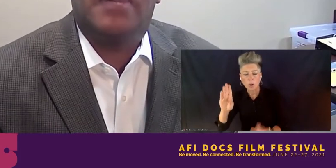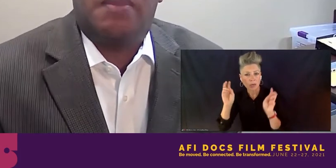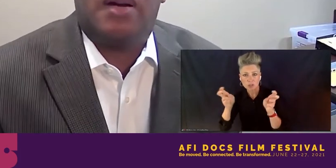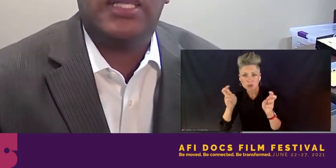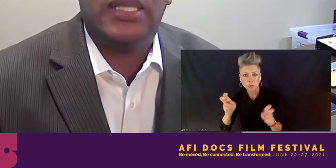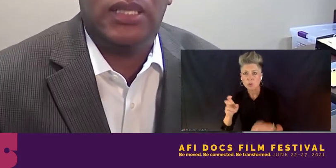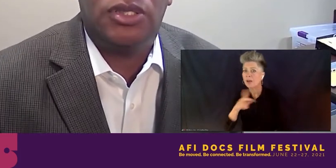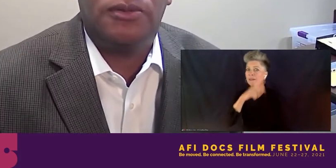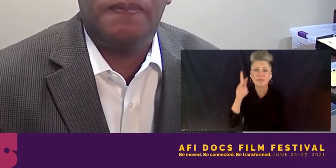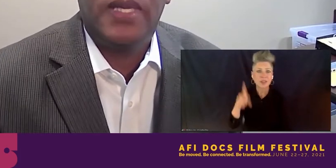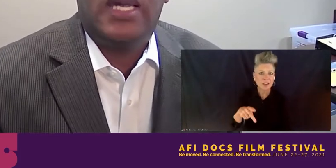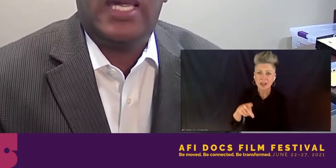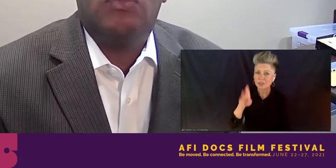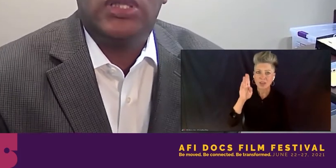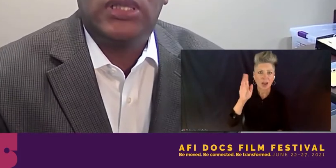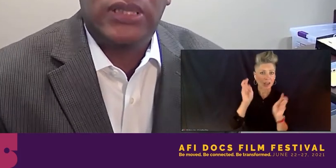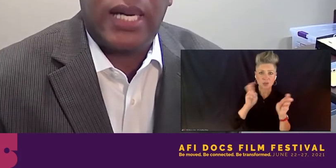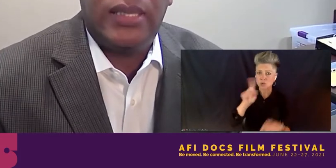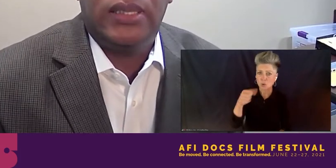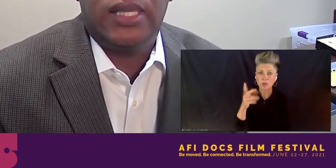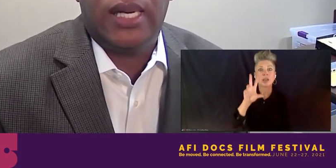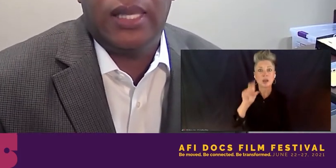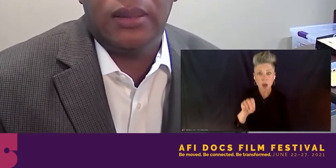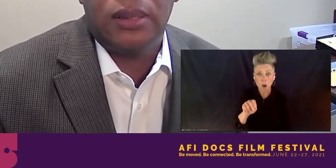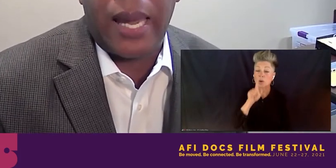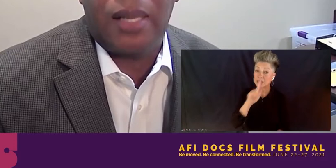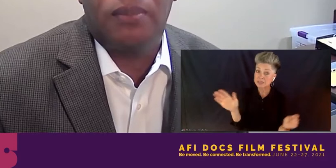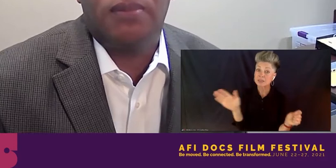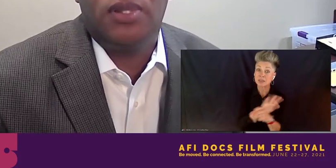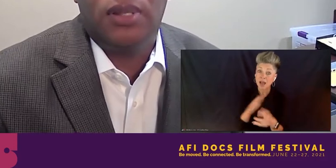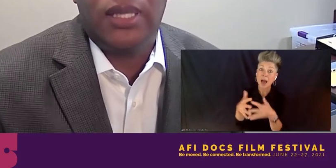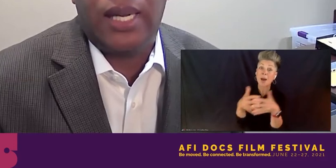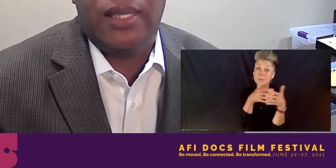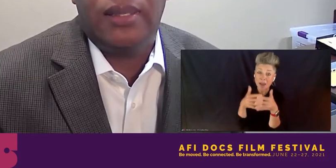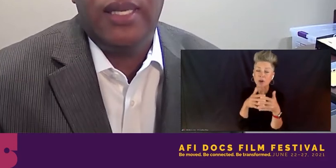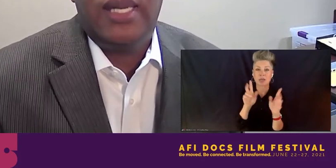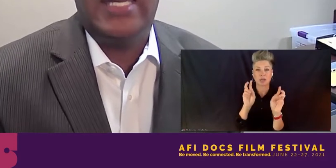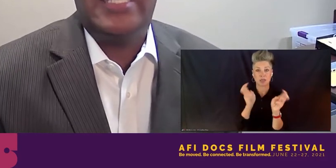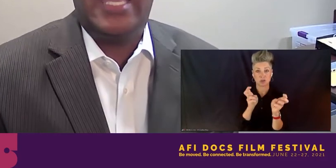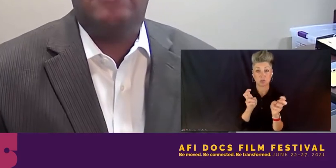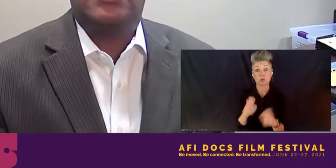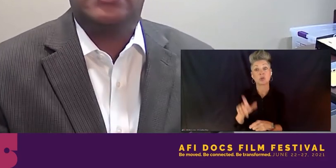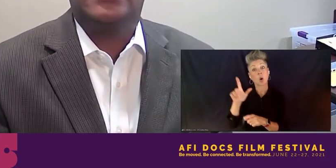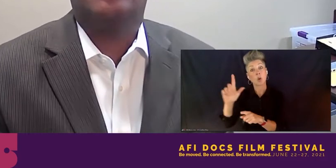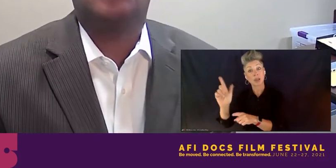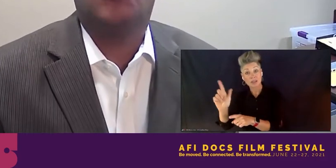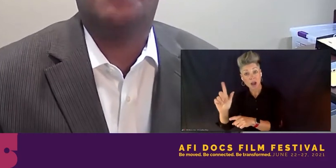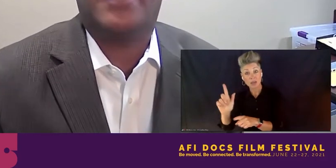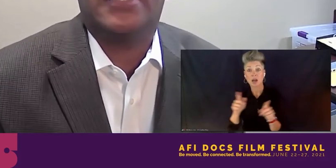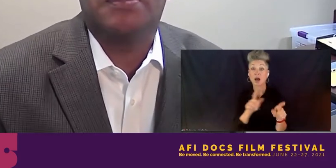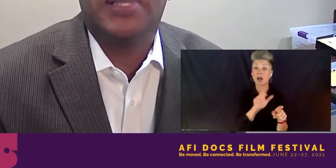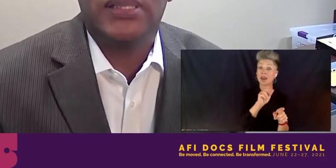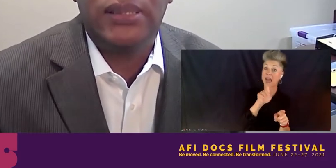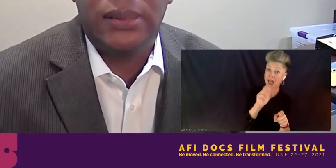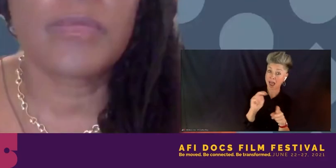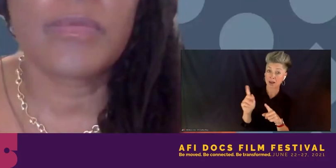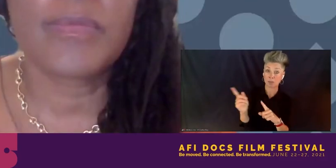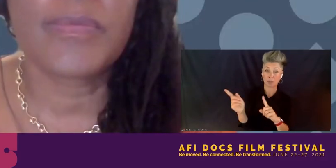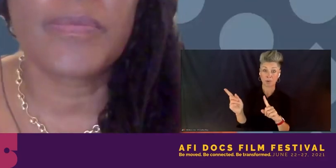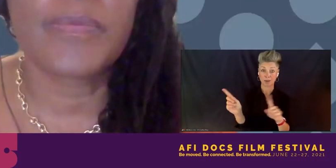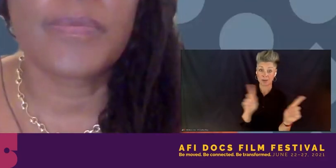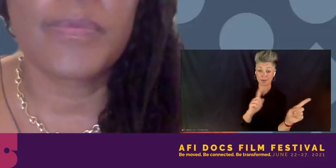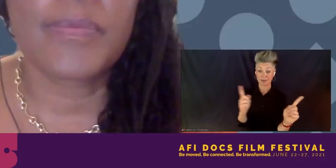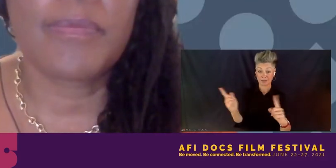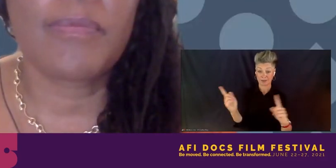it become an American issue. And when Latonya and Adam communicated, it gave us a glimpse of what possibilities